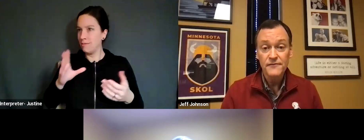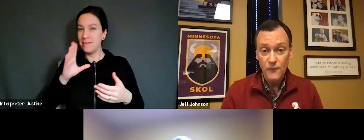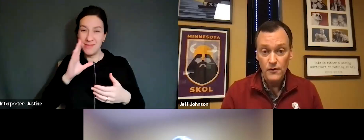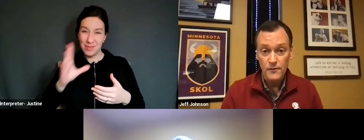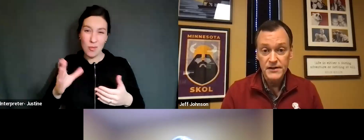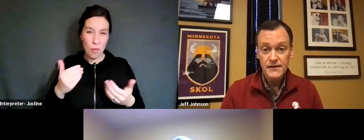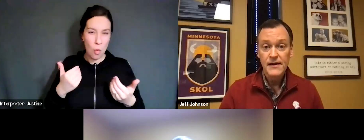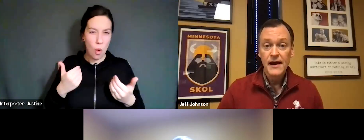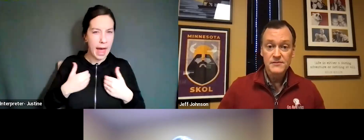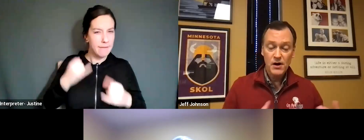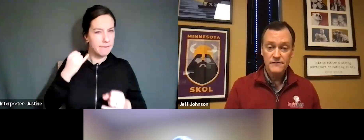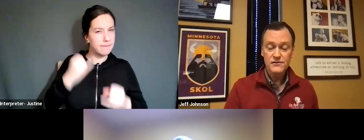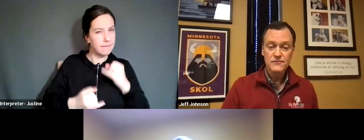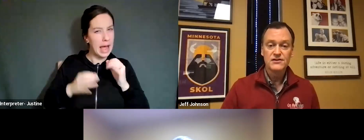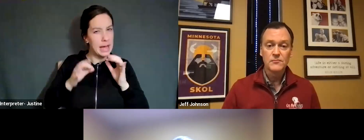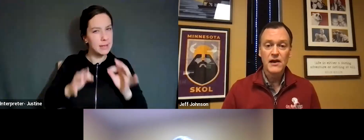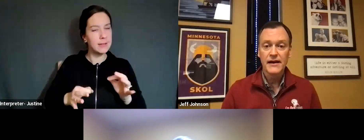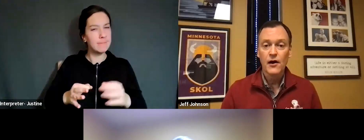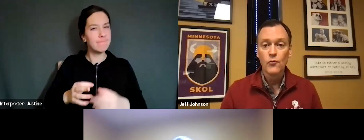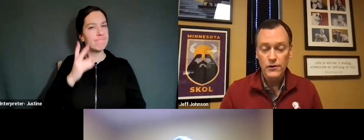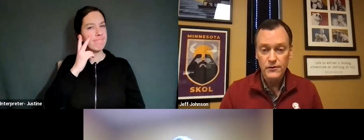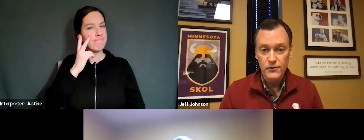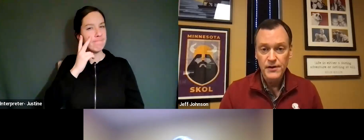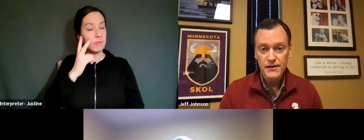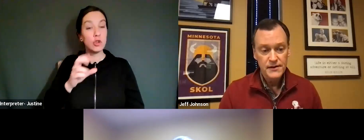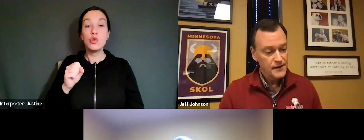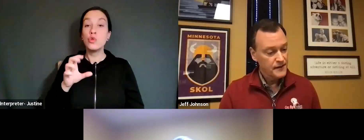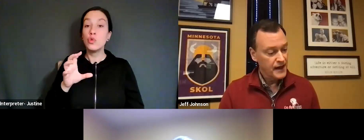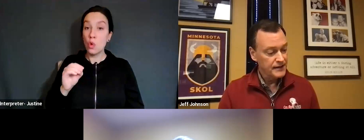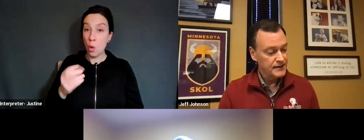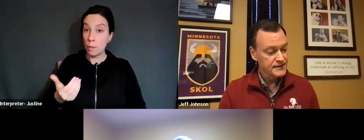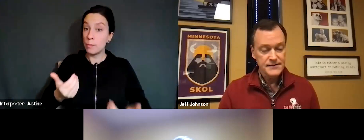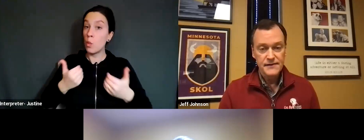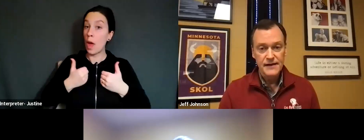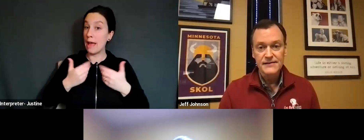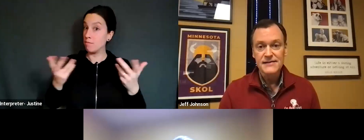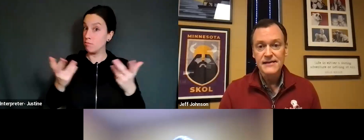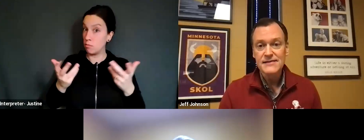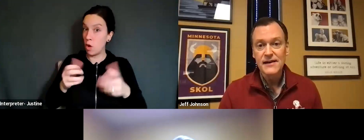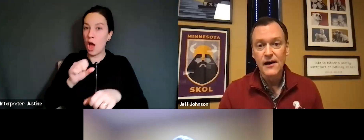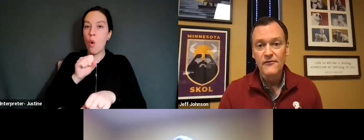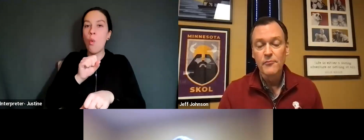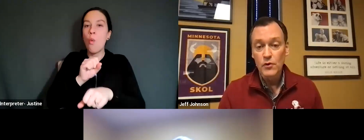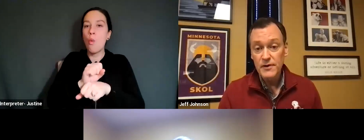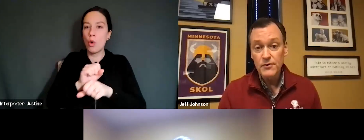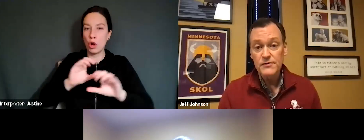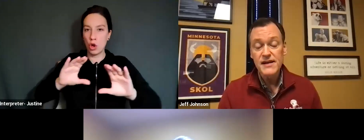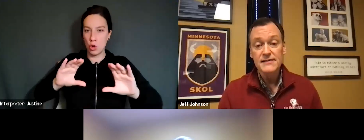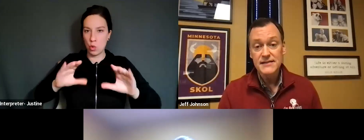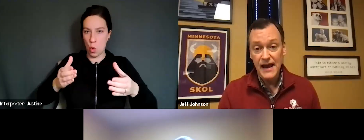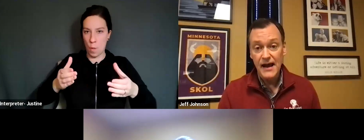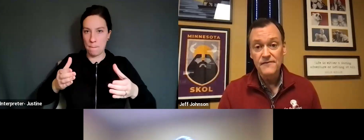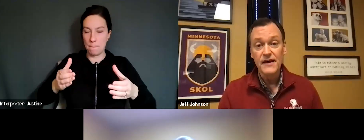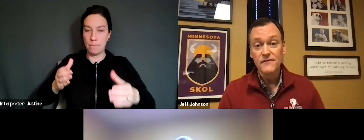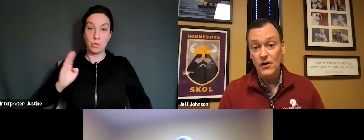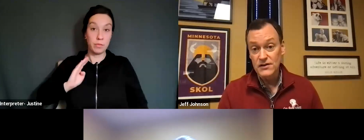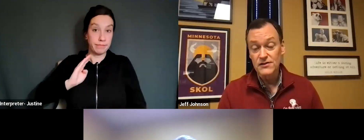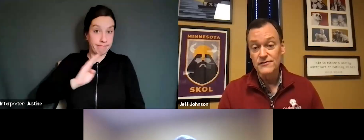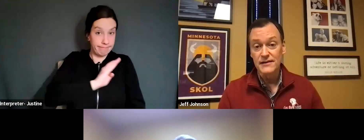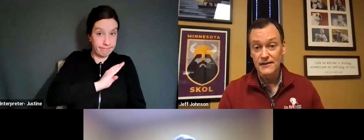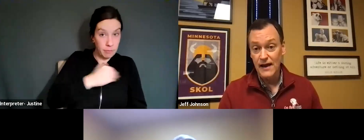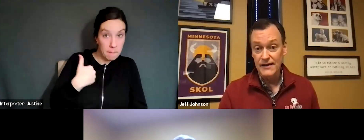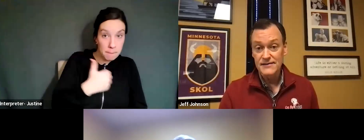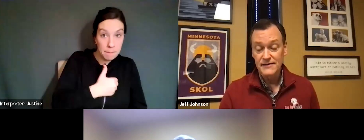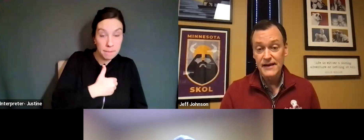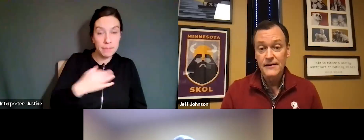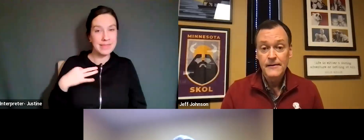So we have formed, as part of strategic planning, a work group that consists of board members and staff and